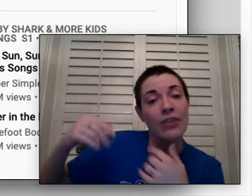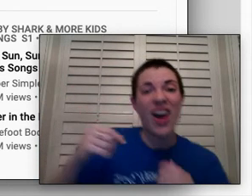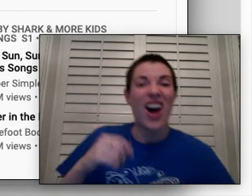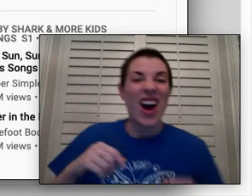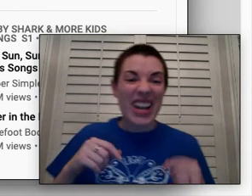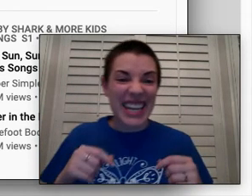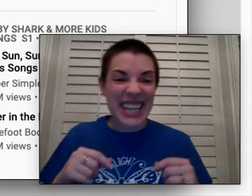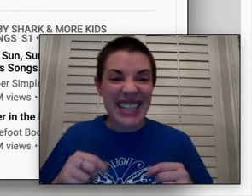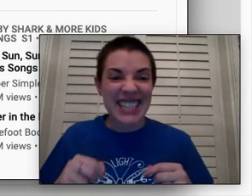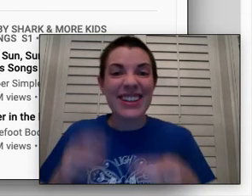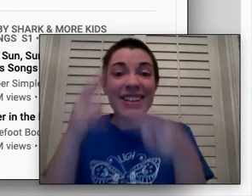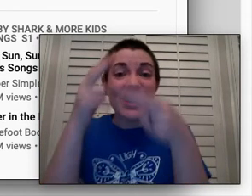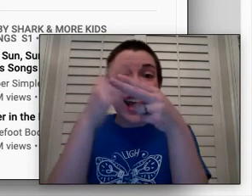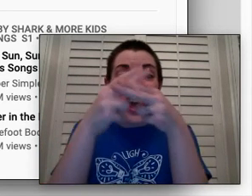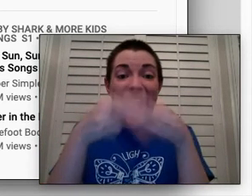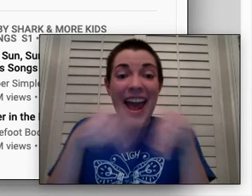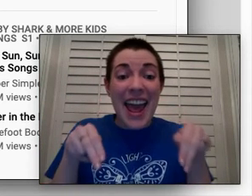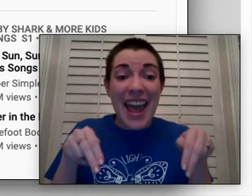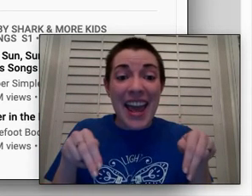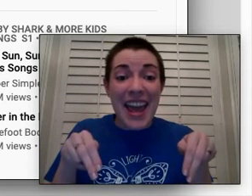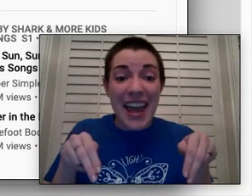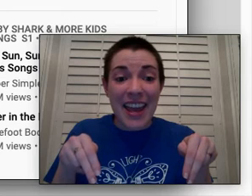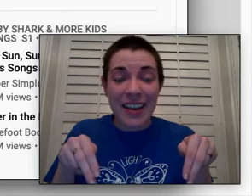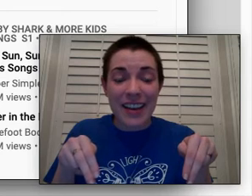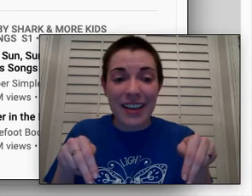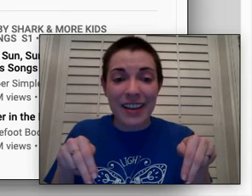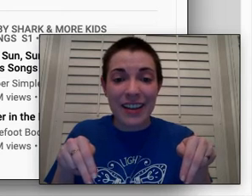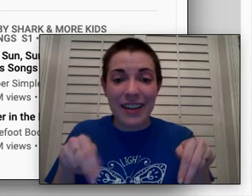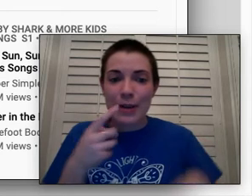down on a little egg.